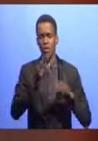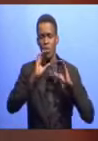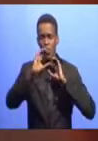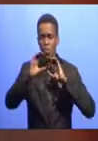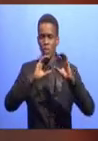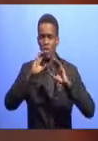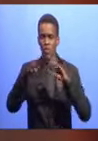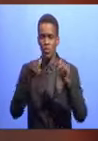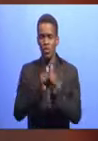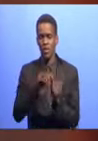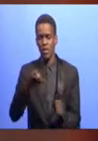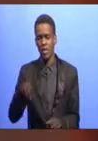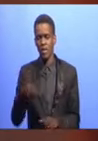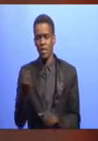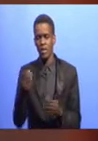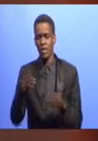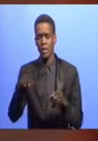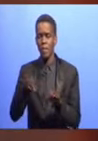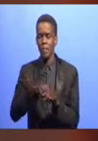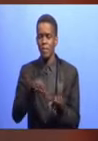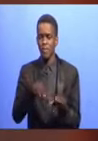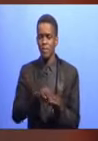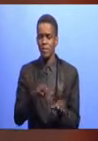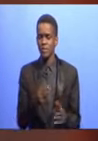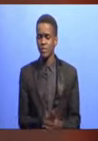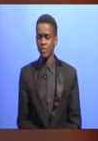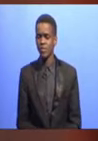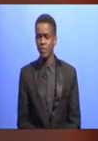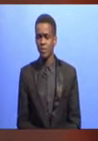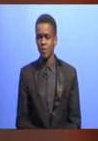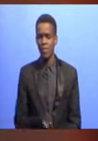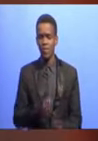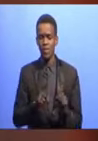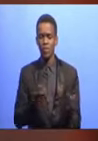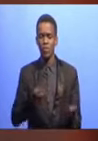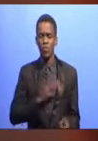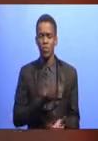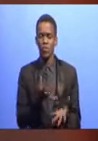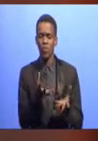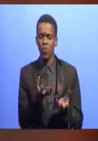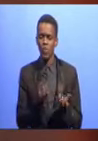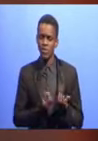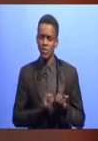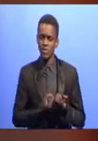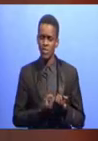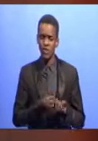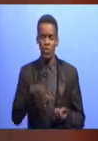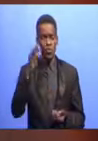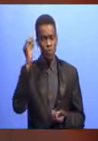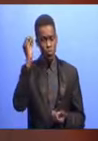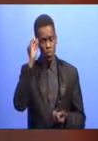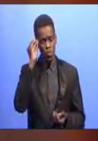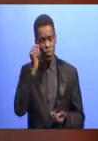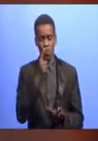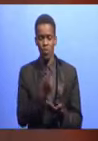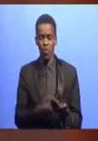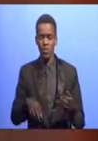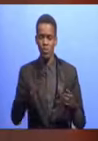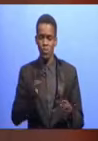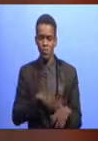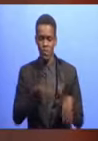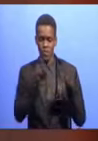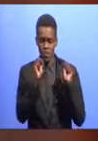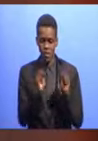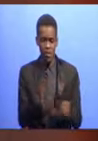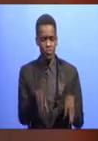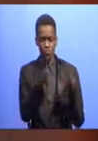gore tota e tla re guide sentle gore gate re kgone e re na le mogae ka gore the last thing that we need ke gore e be re sena sepe